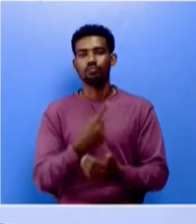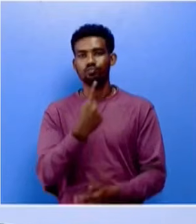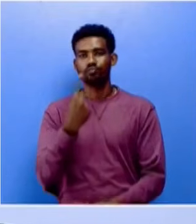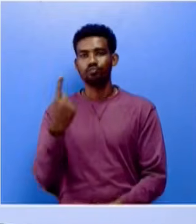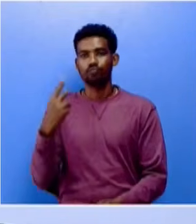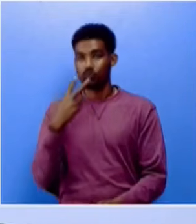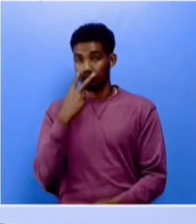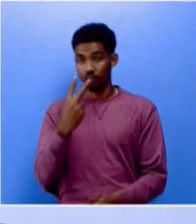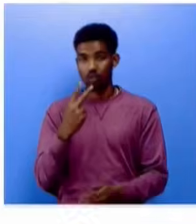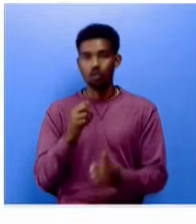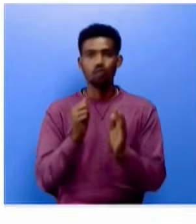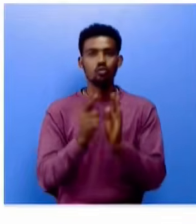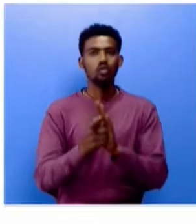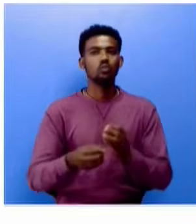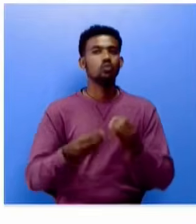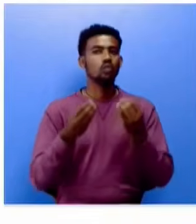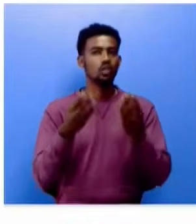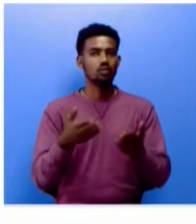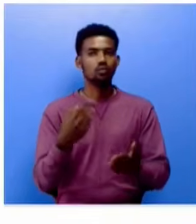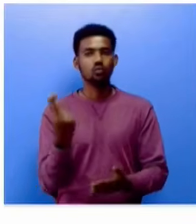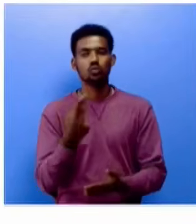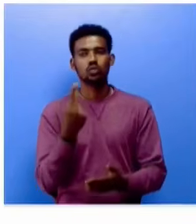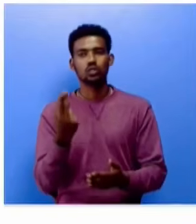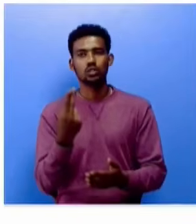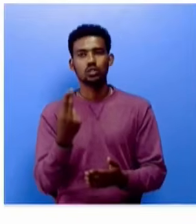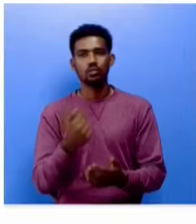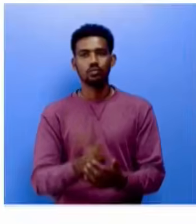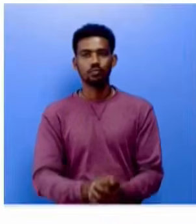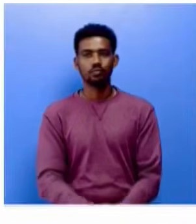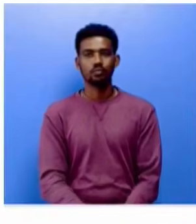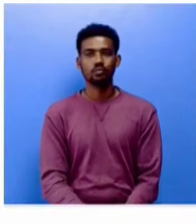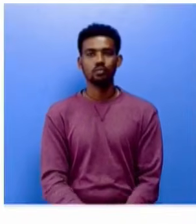for example, to use should.